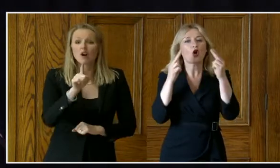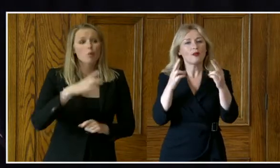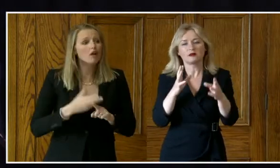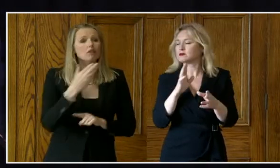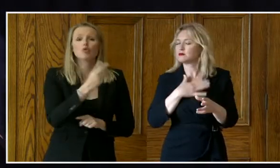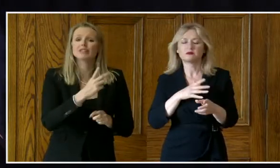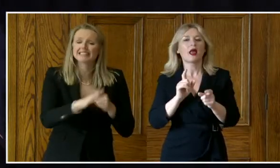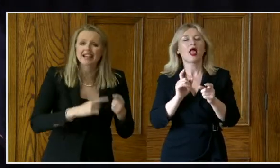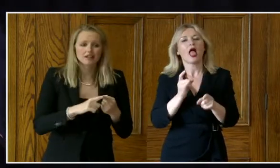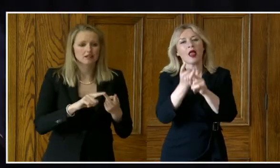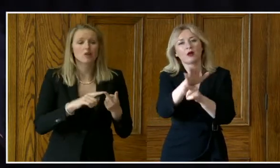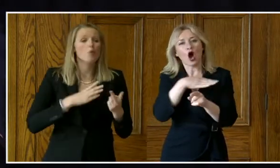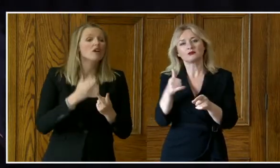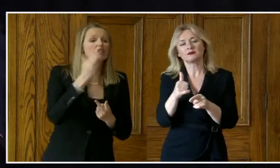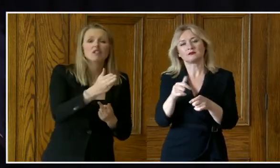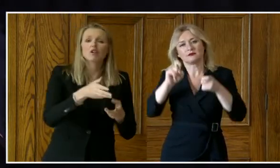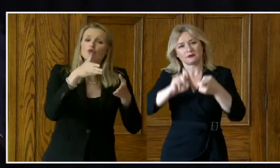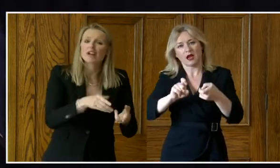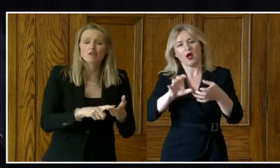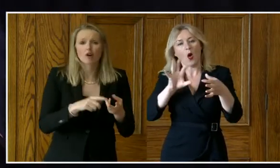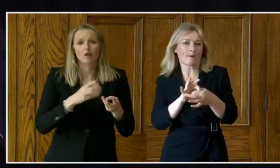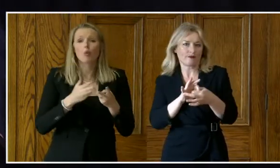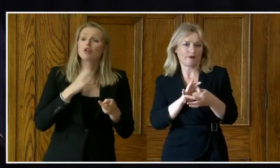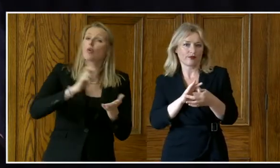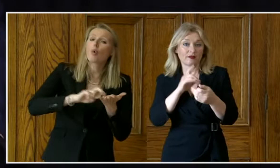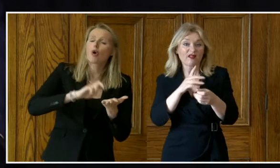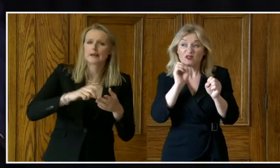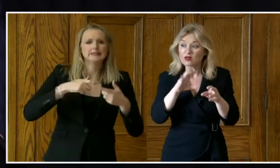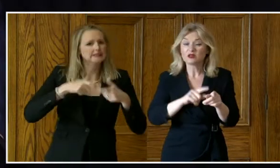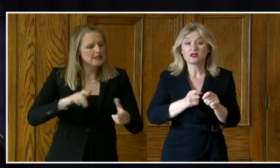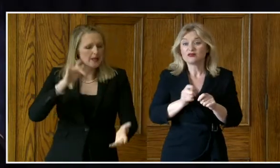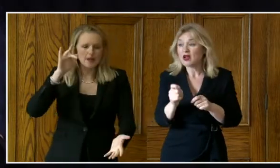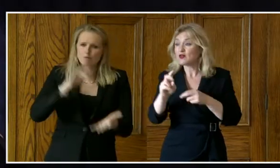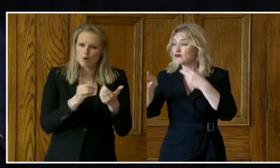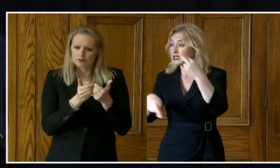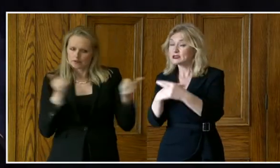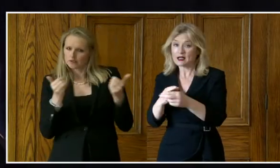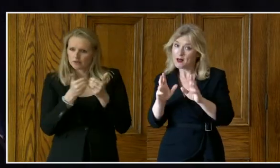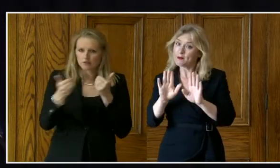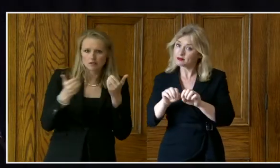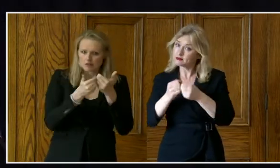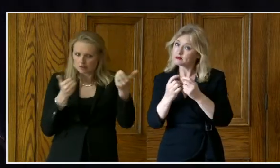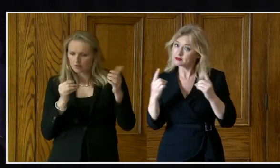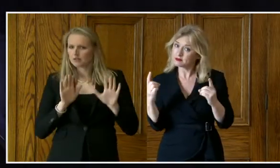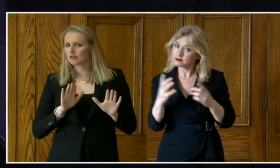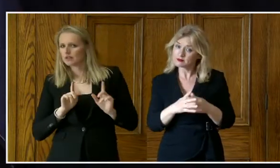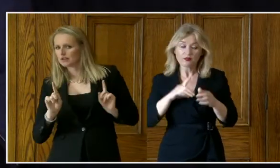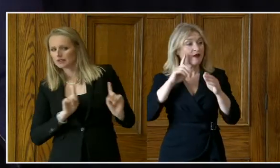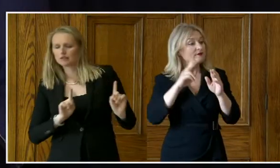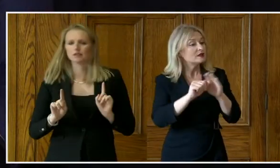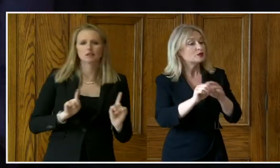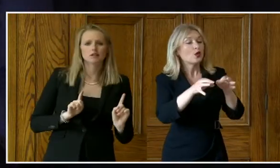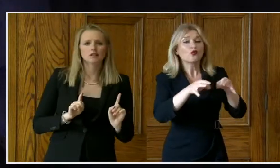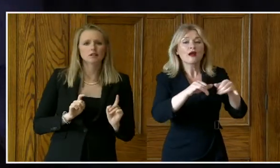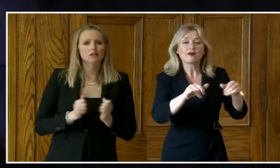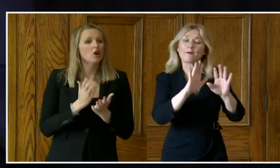activities, you must still observe social distancing. Only travel short distances to your cemetery, the forests, or indeed the